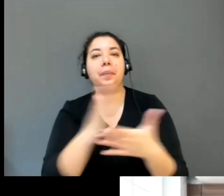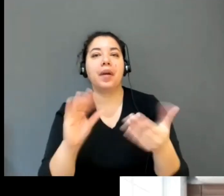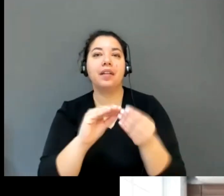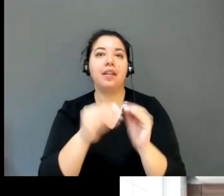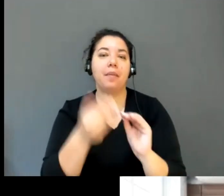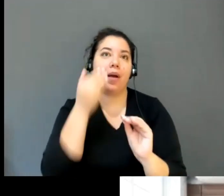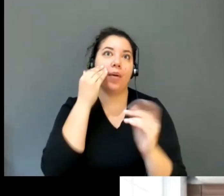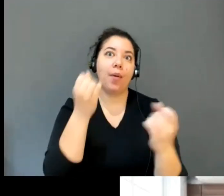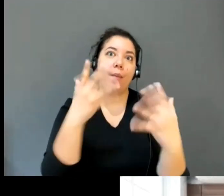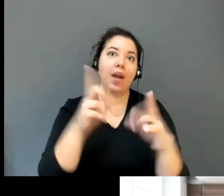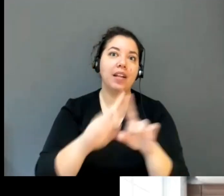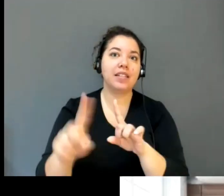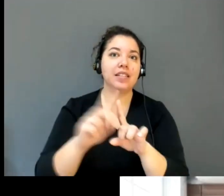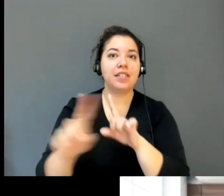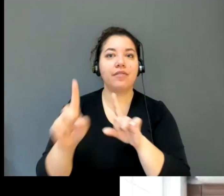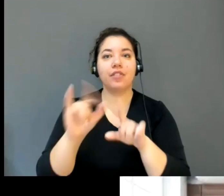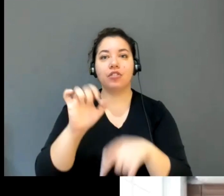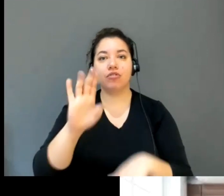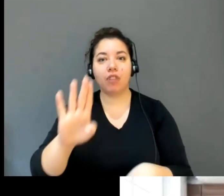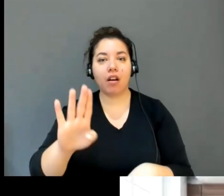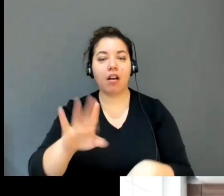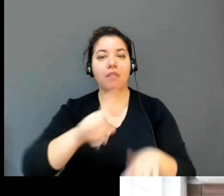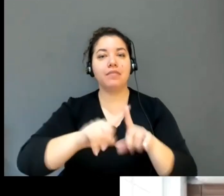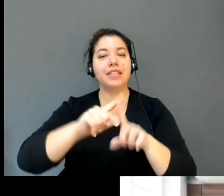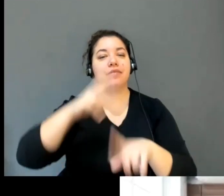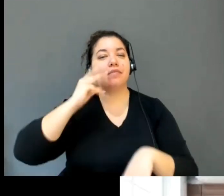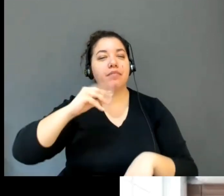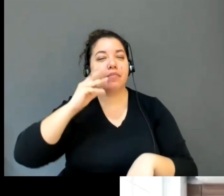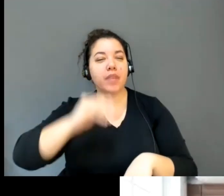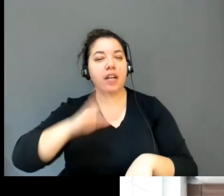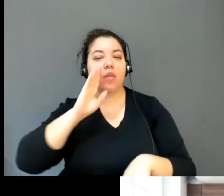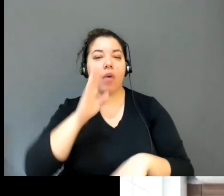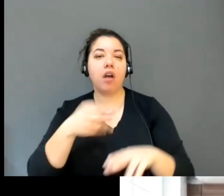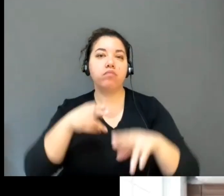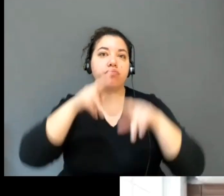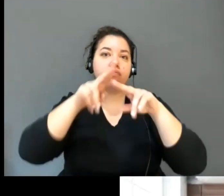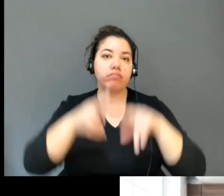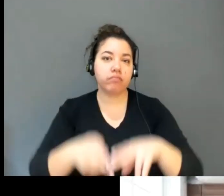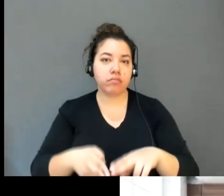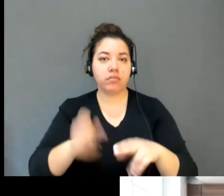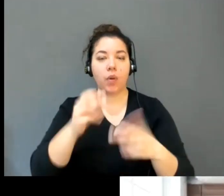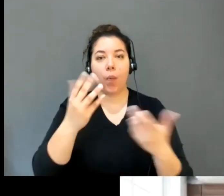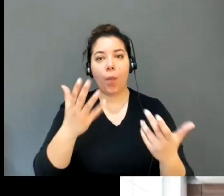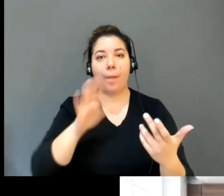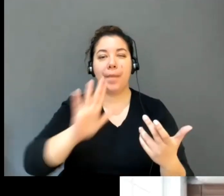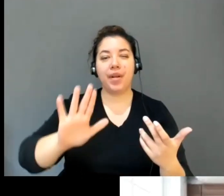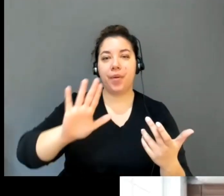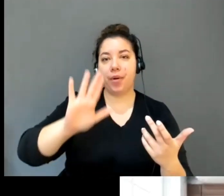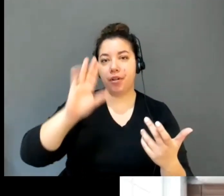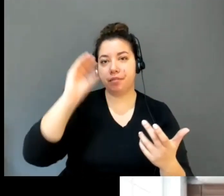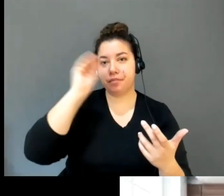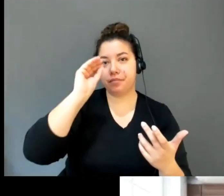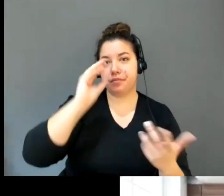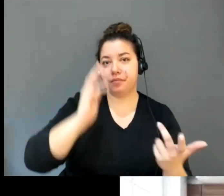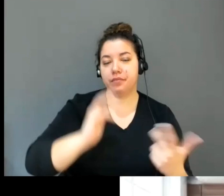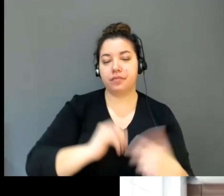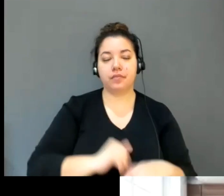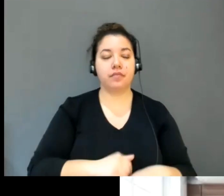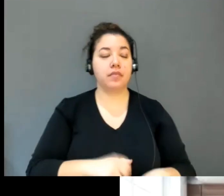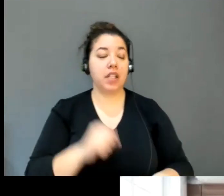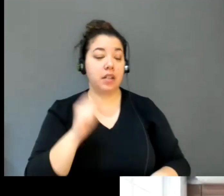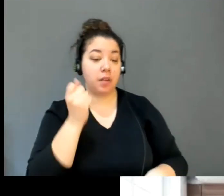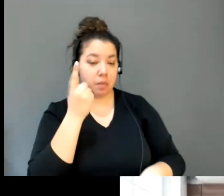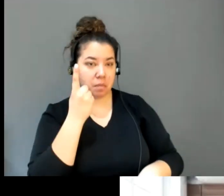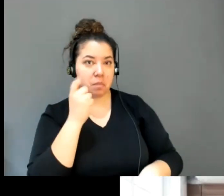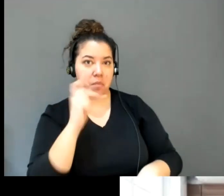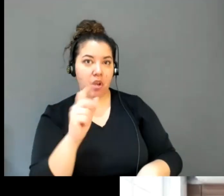a lot of it comes with experience, but just give us your take. Sure. So in my company, I